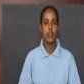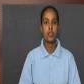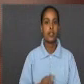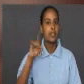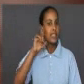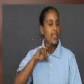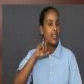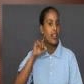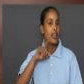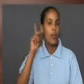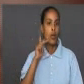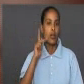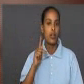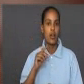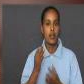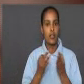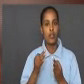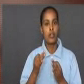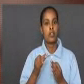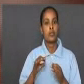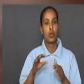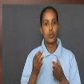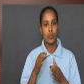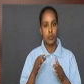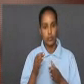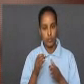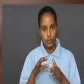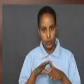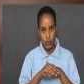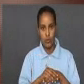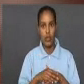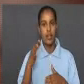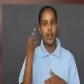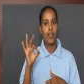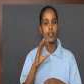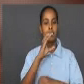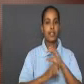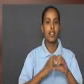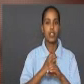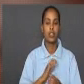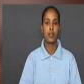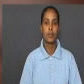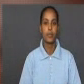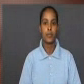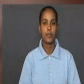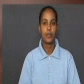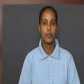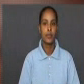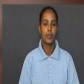Synthetic polymers were first produced in the 19th century.